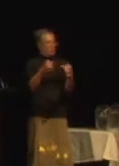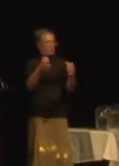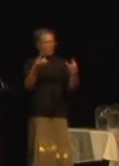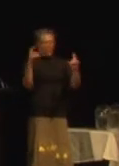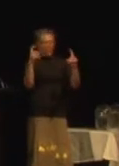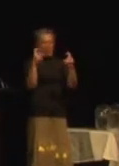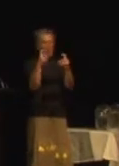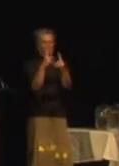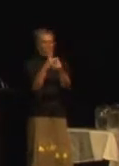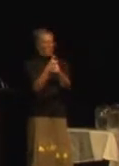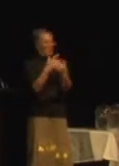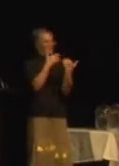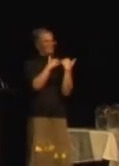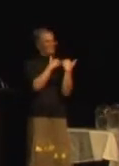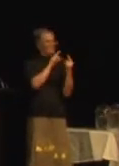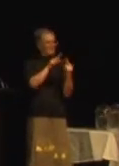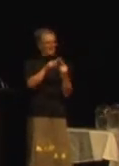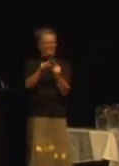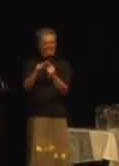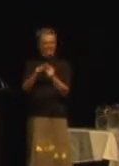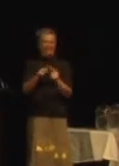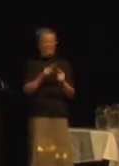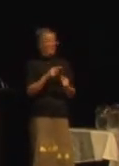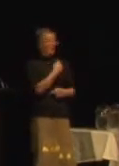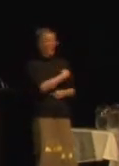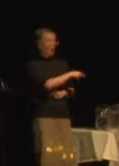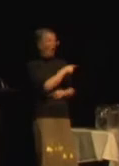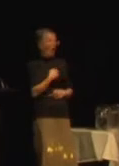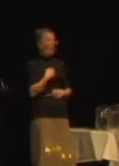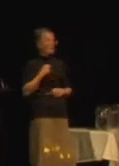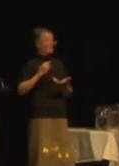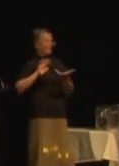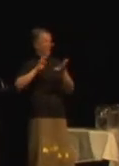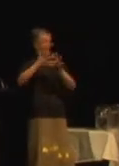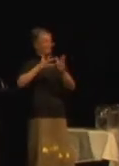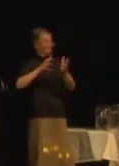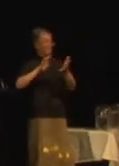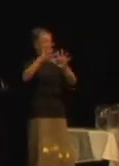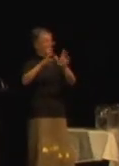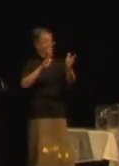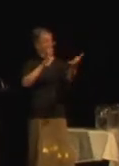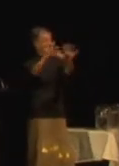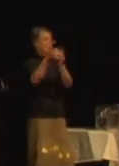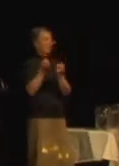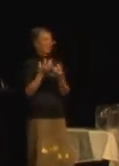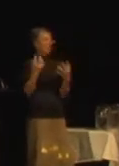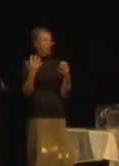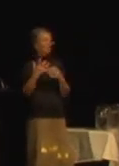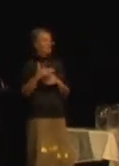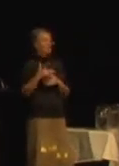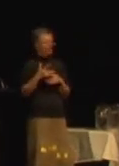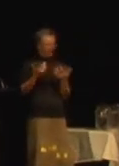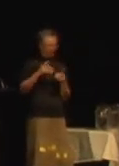dependencies. And if we're honest, things break quite a bit, and we're always figuring out ways to fix them. There